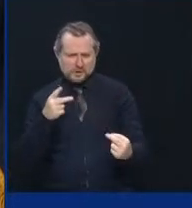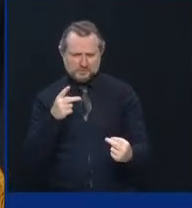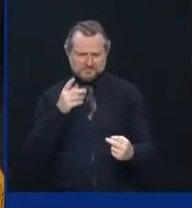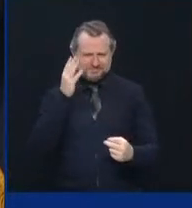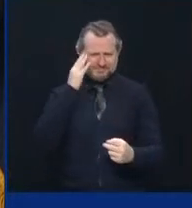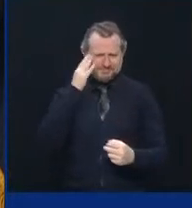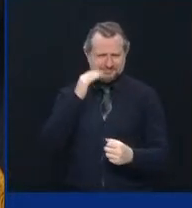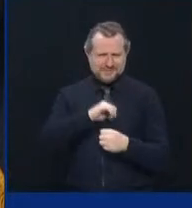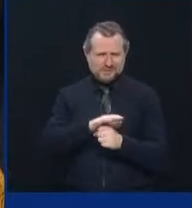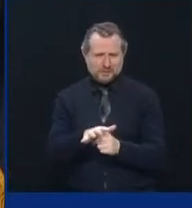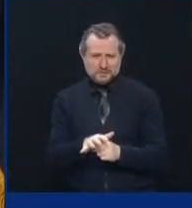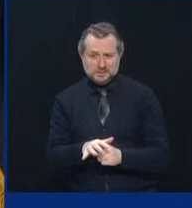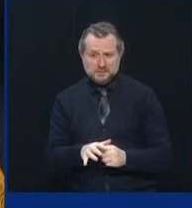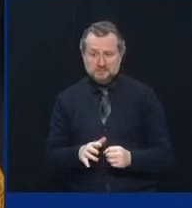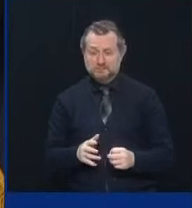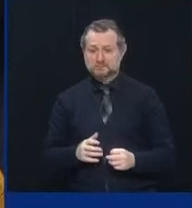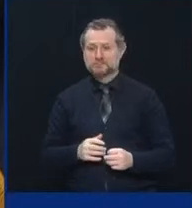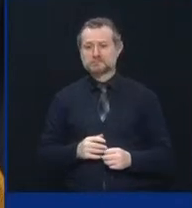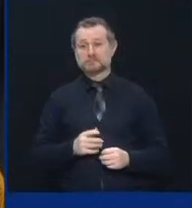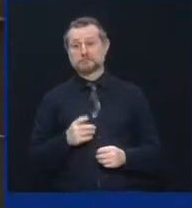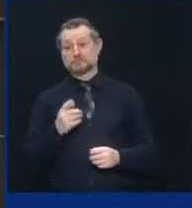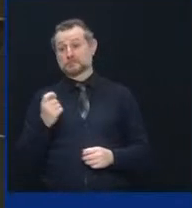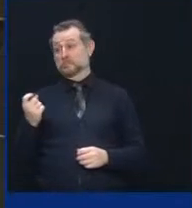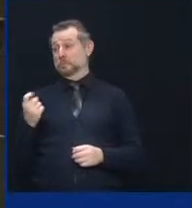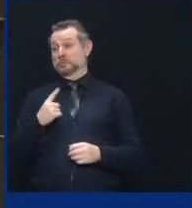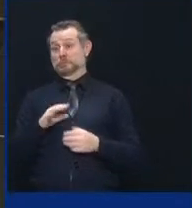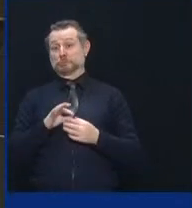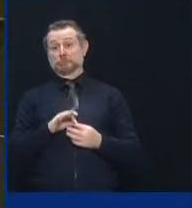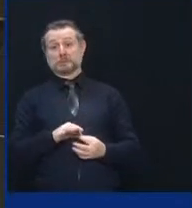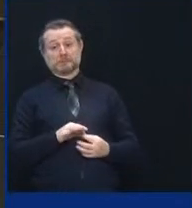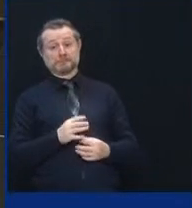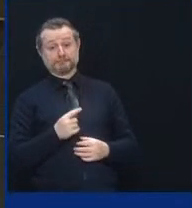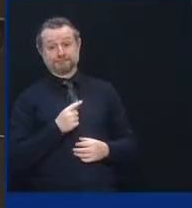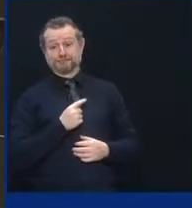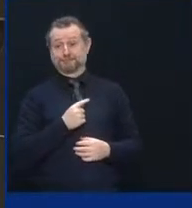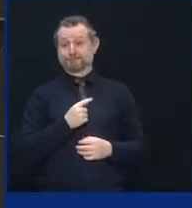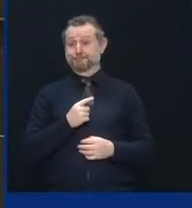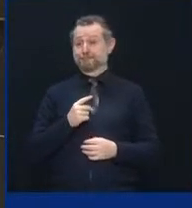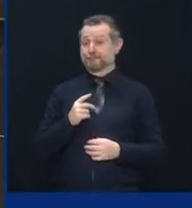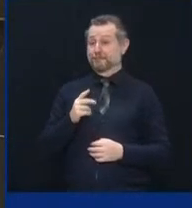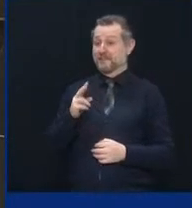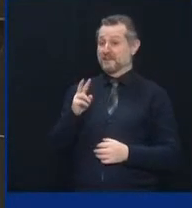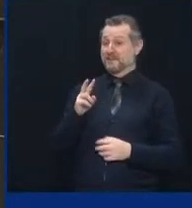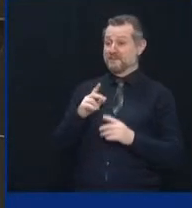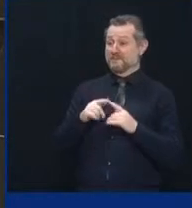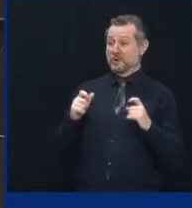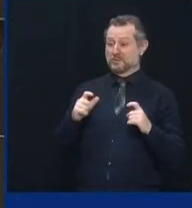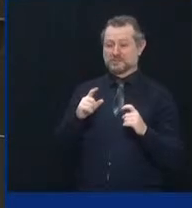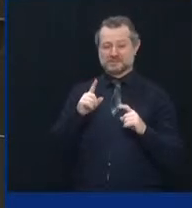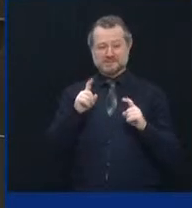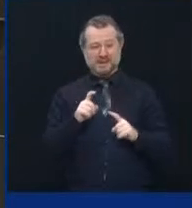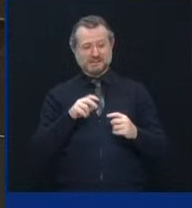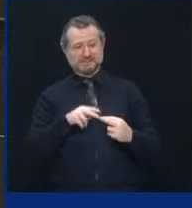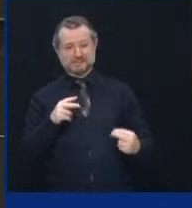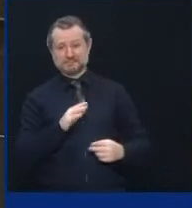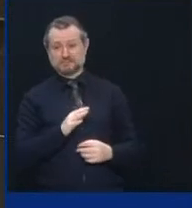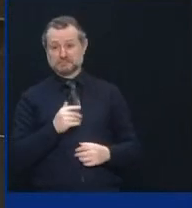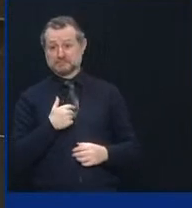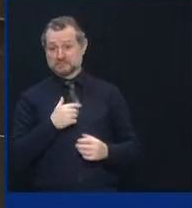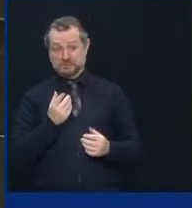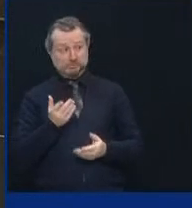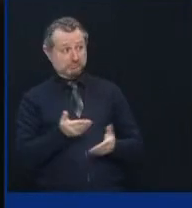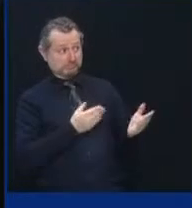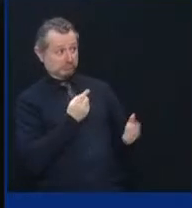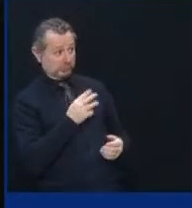The question is on the variant testing, Dr. Zucker. So we are continuing to test across the state for